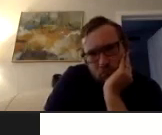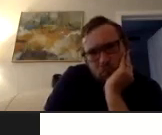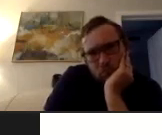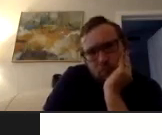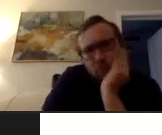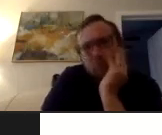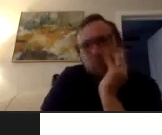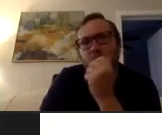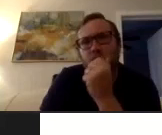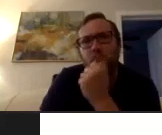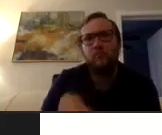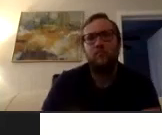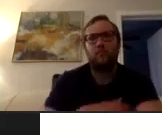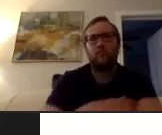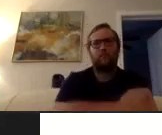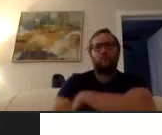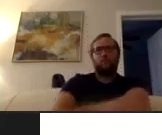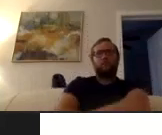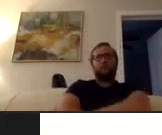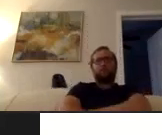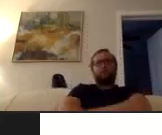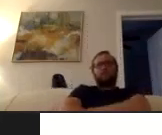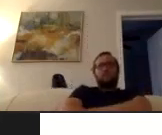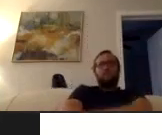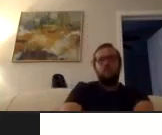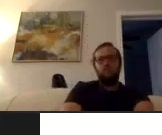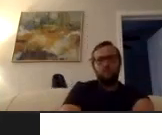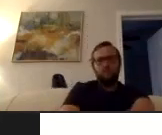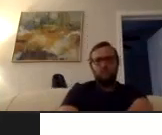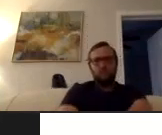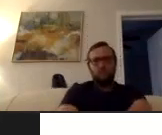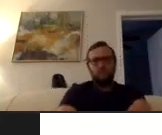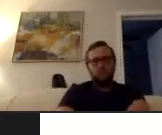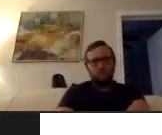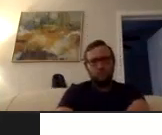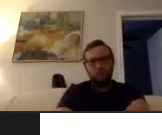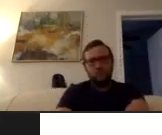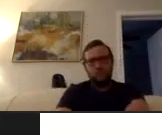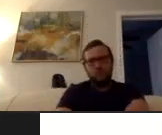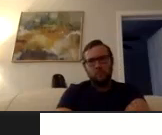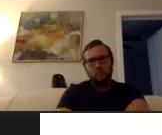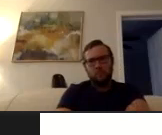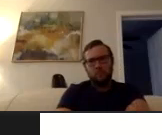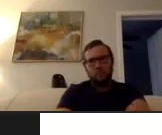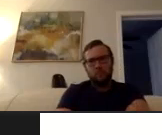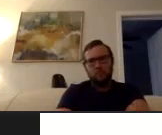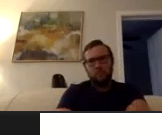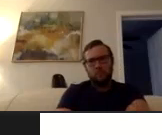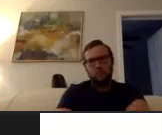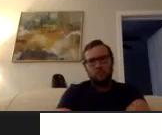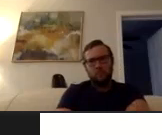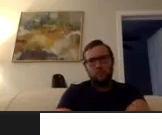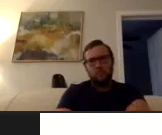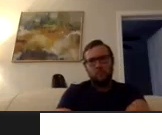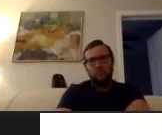as a prefix, yeah, it represents mega. But if we're using it in capital M in the density formula, it represents